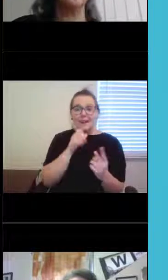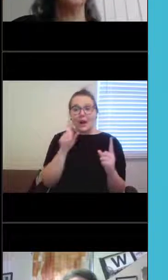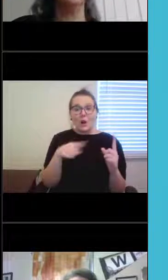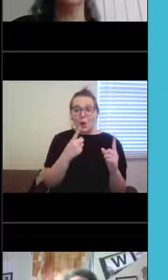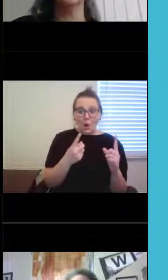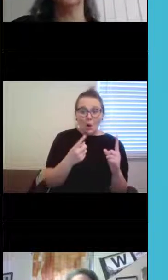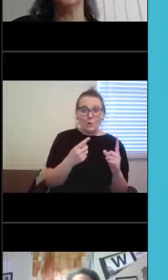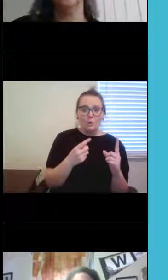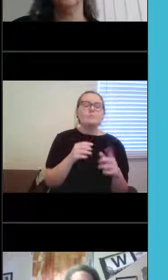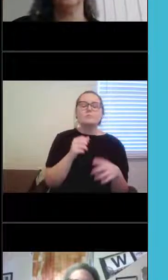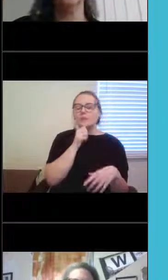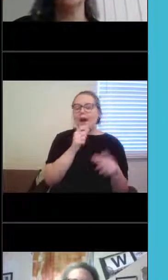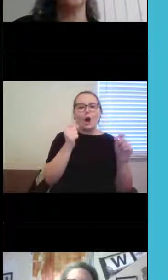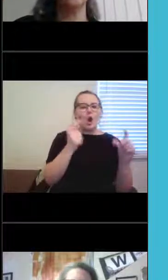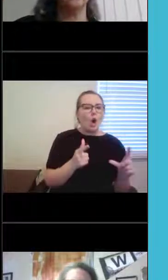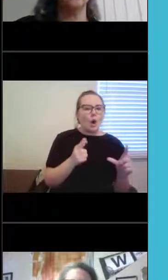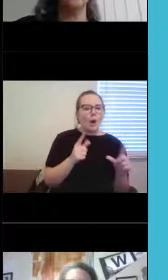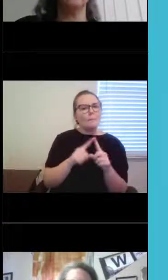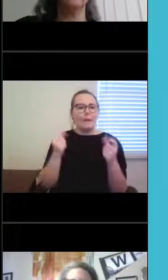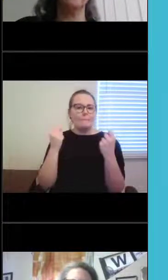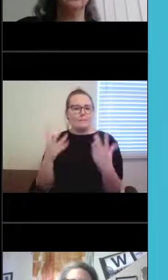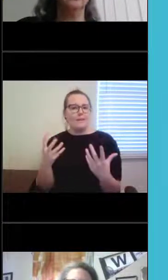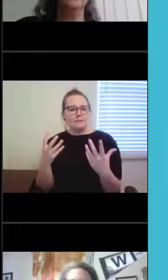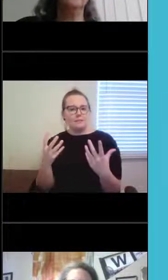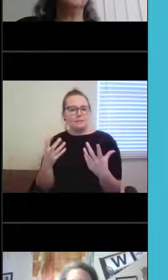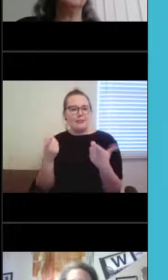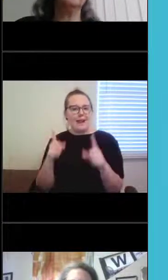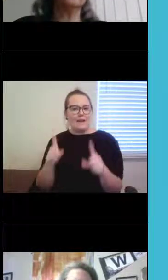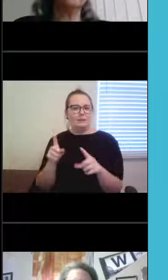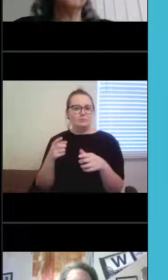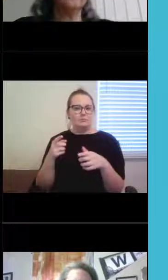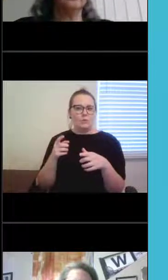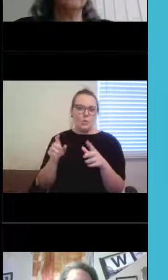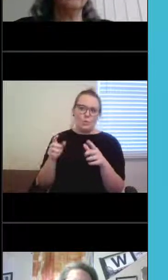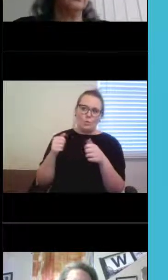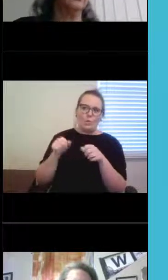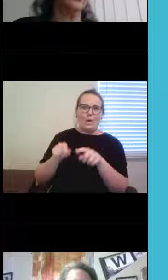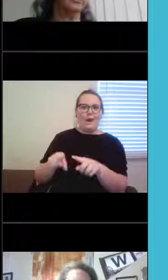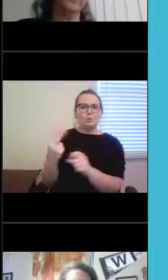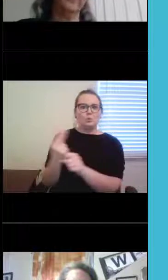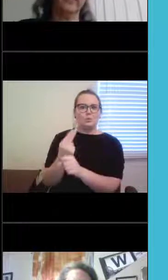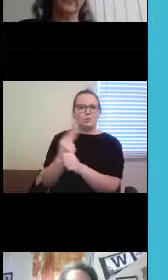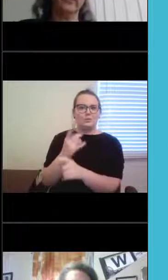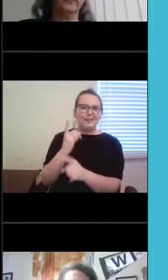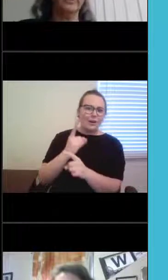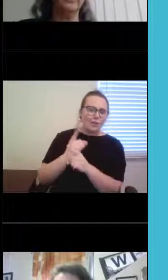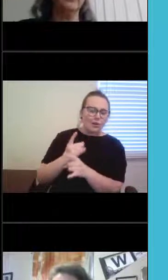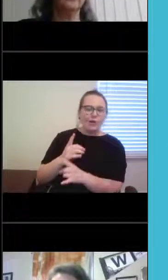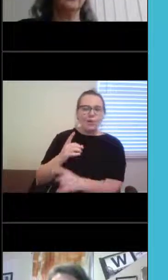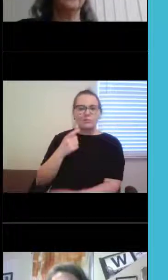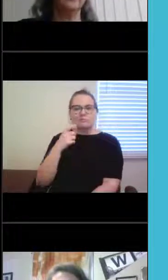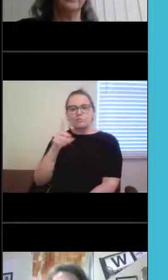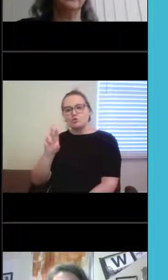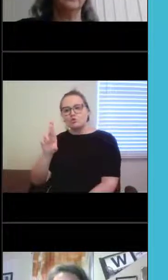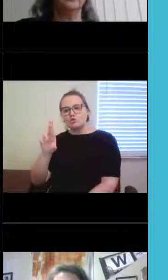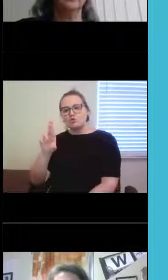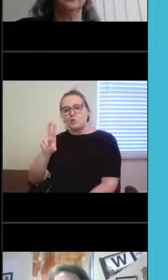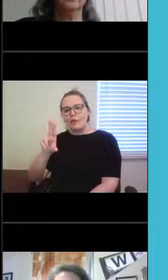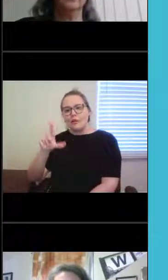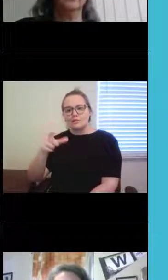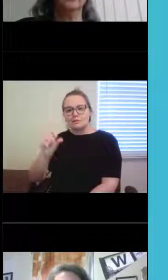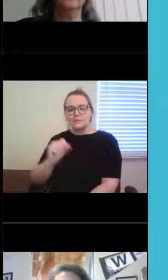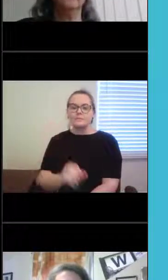assaults can happen in the context of alcohol or other substances. So we also found, in terms of